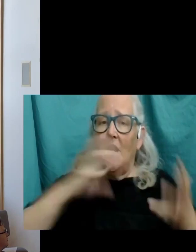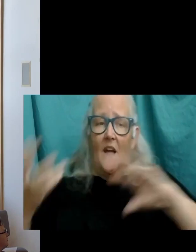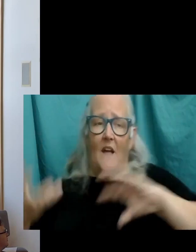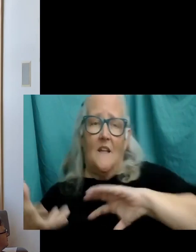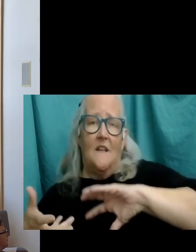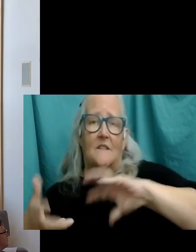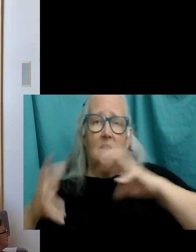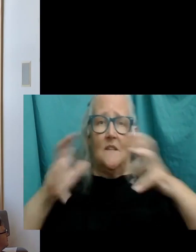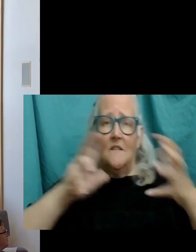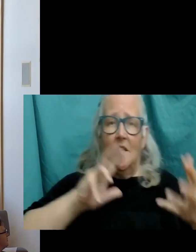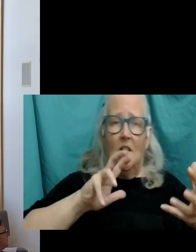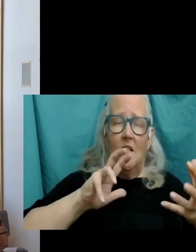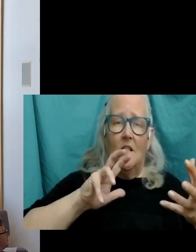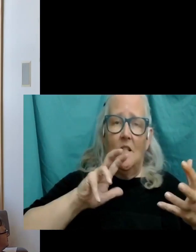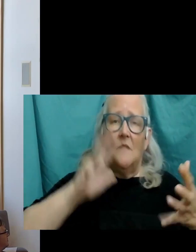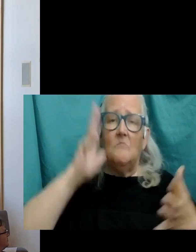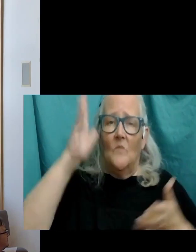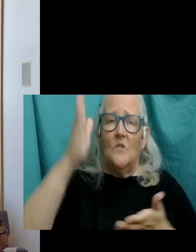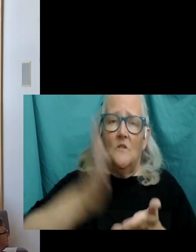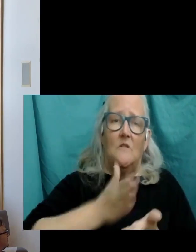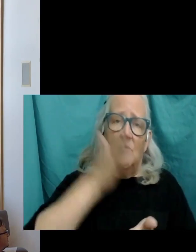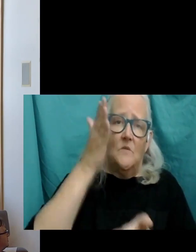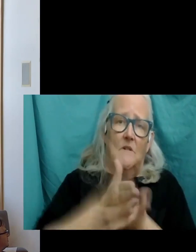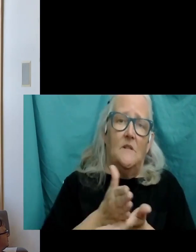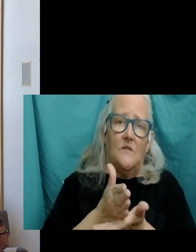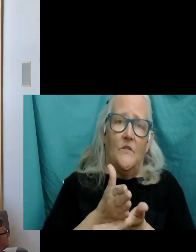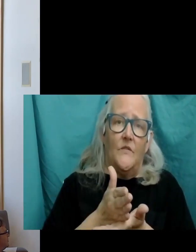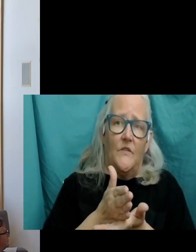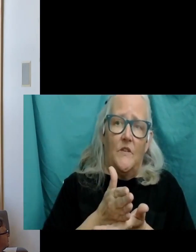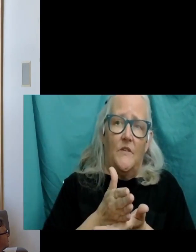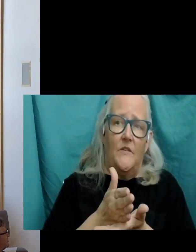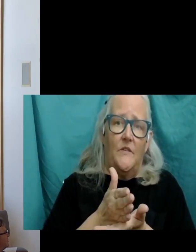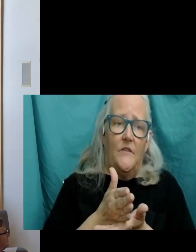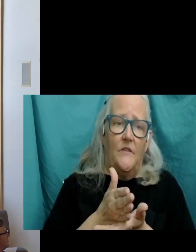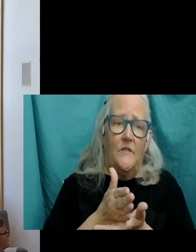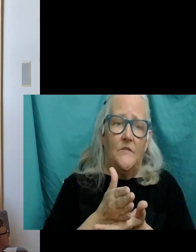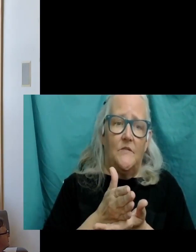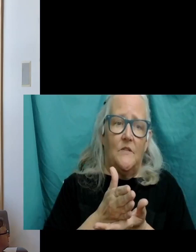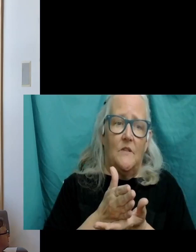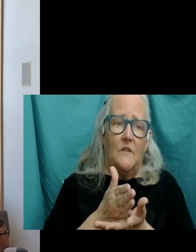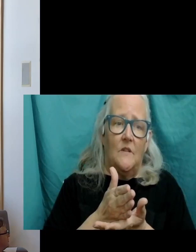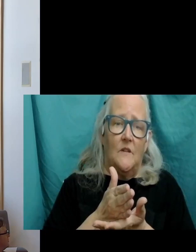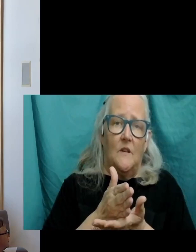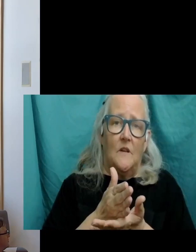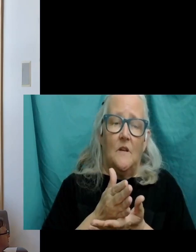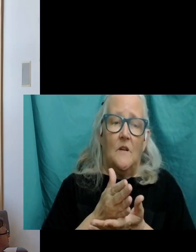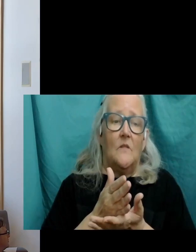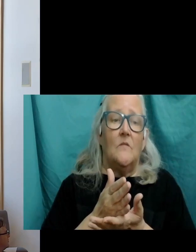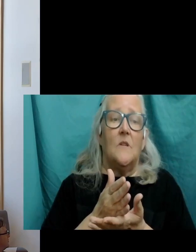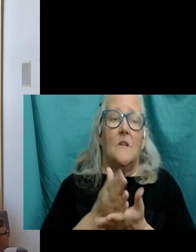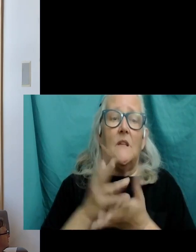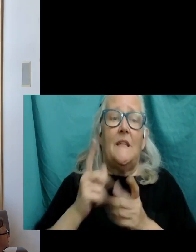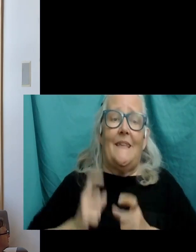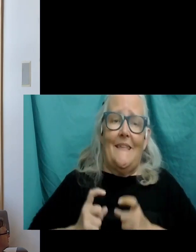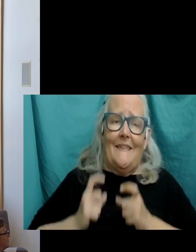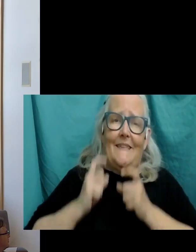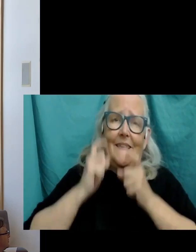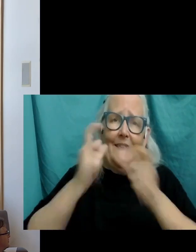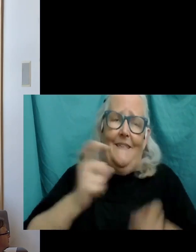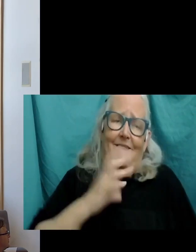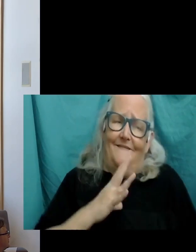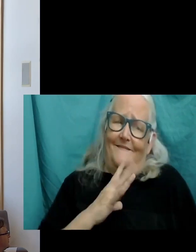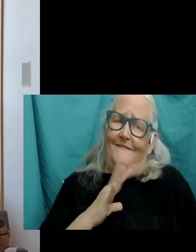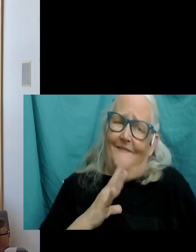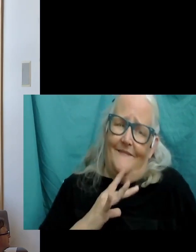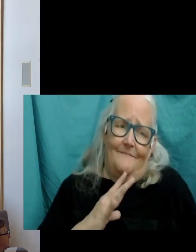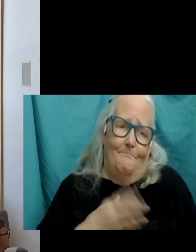the tumults may cease, for the greatest